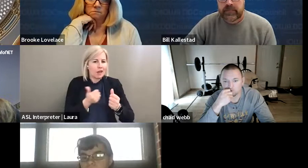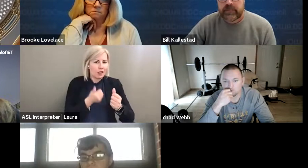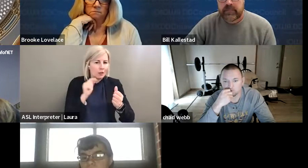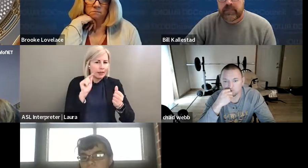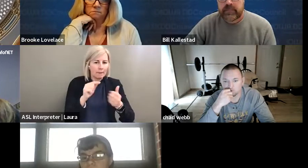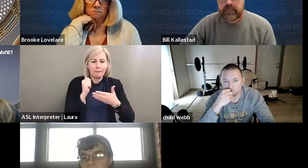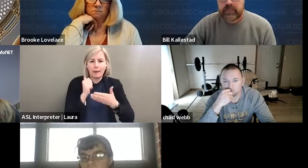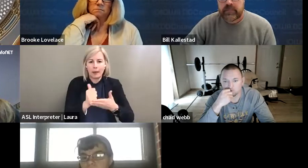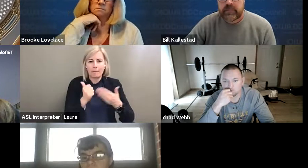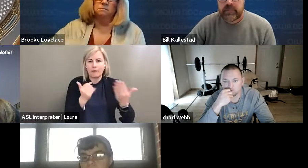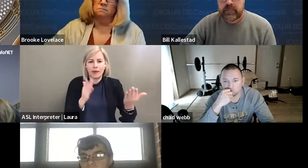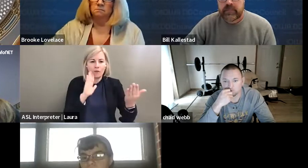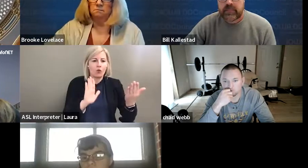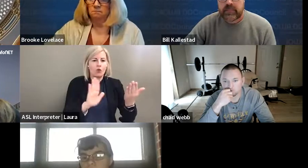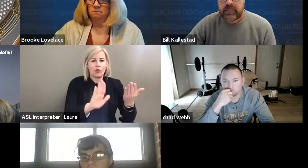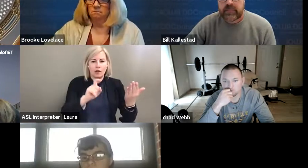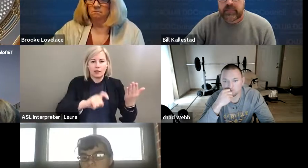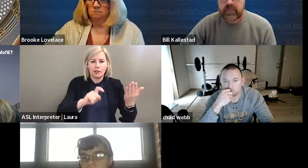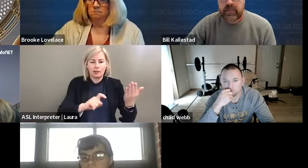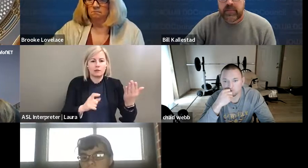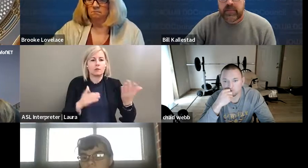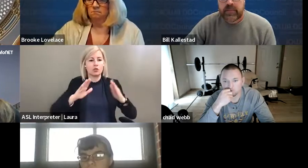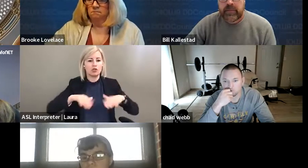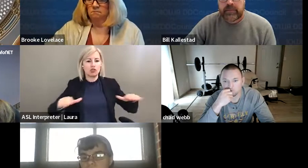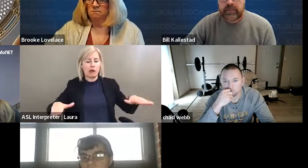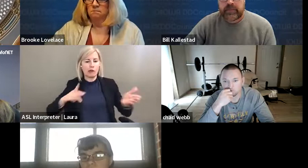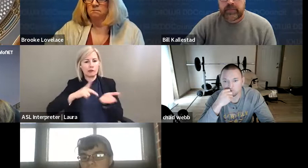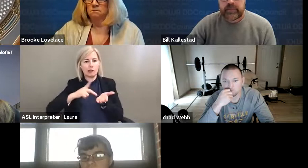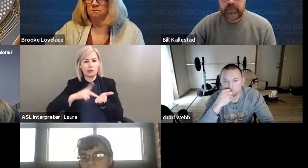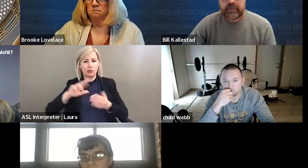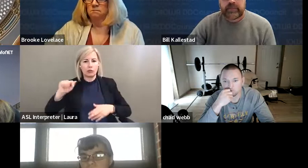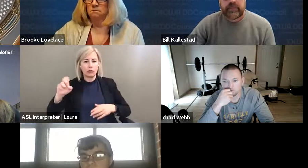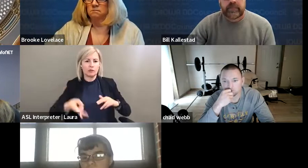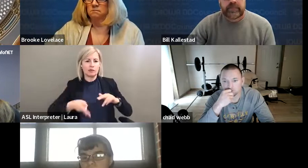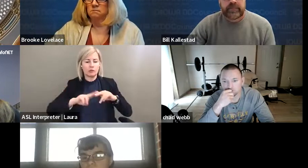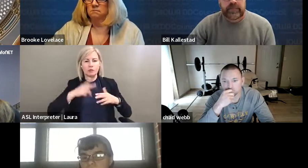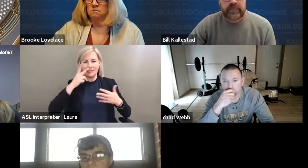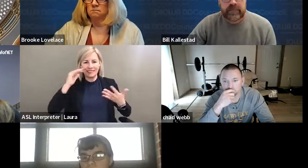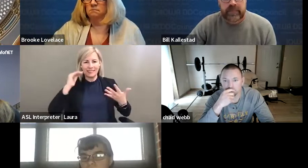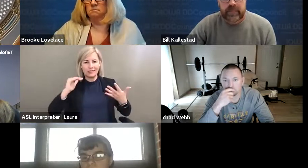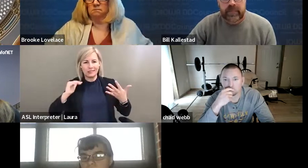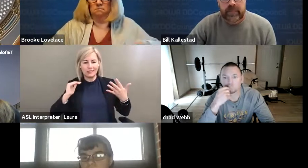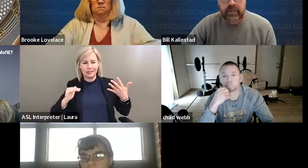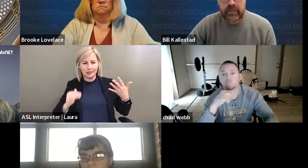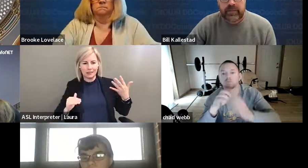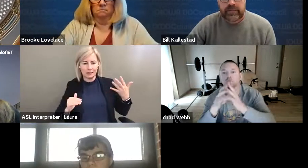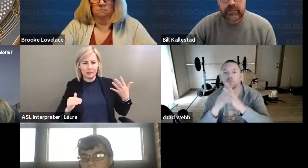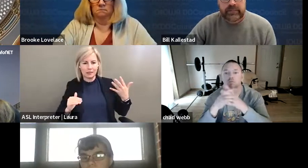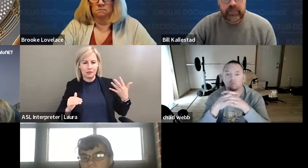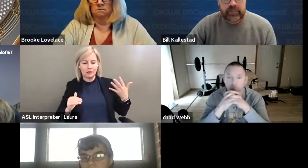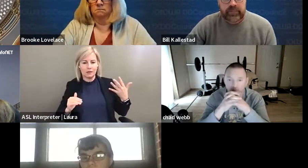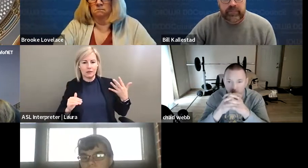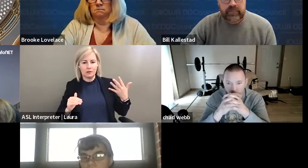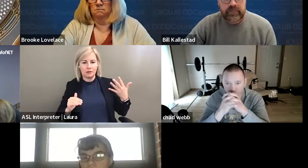help provide for those needs. There's child psychiatric rate increases. You see all of the stuff here on